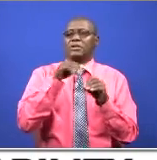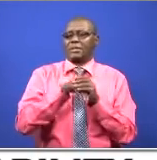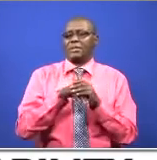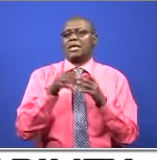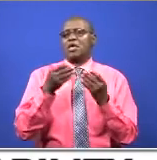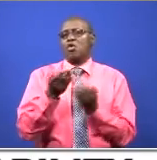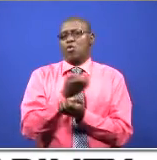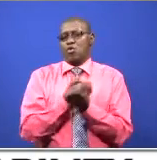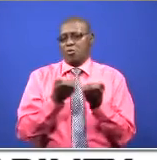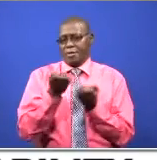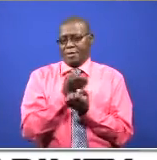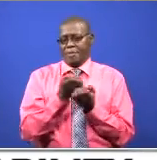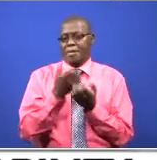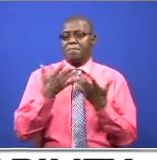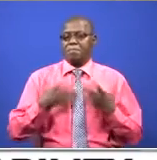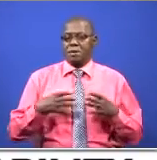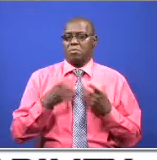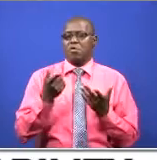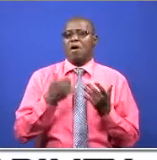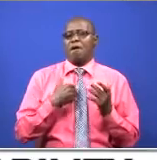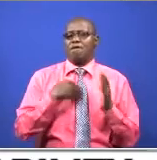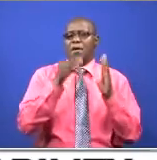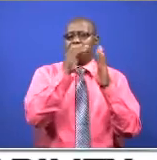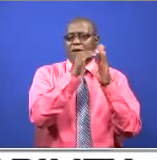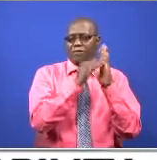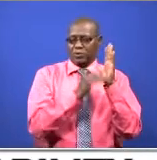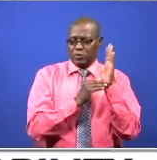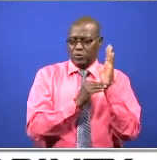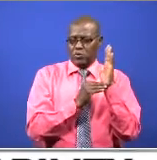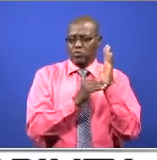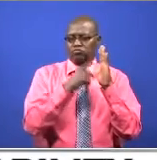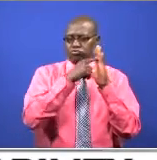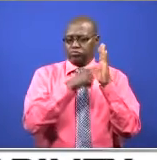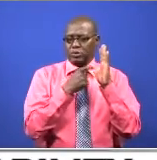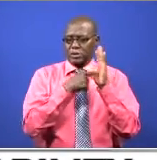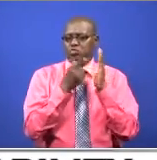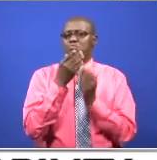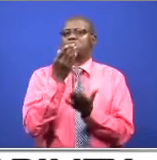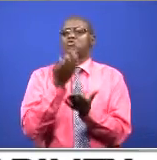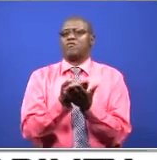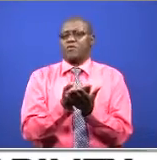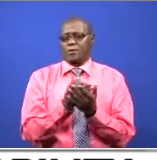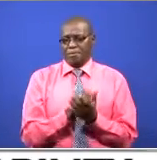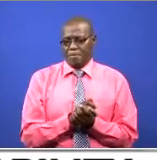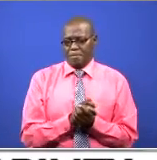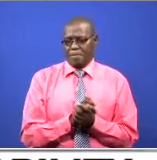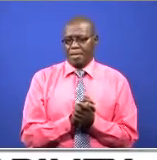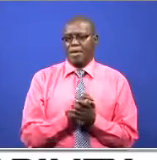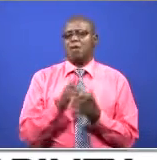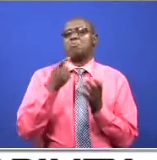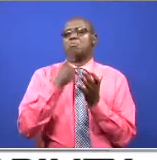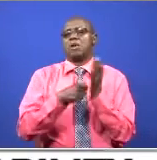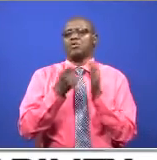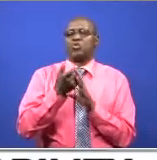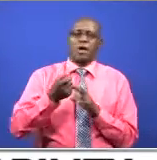There are people with these manifestos to be proven. So prices are going to shoot up. So this